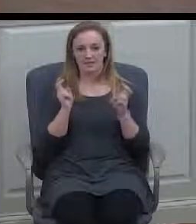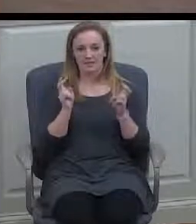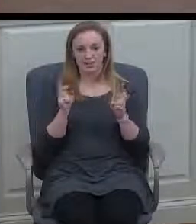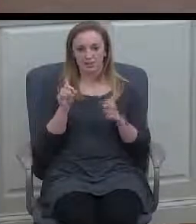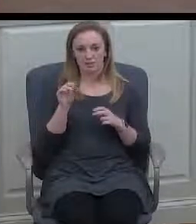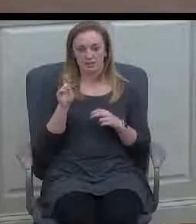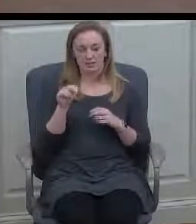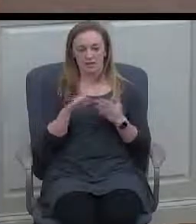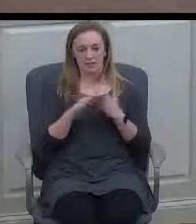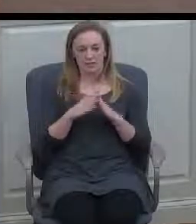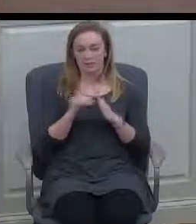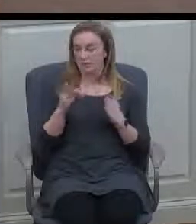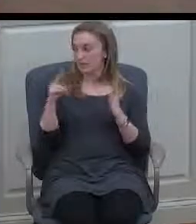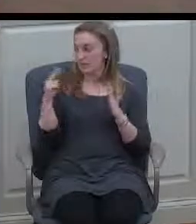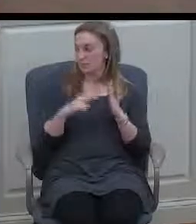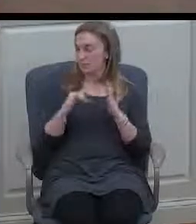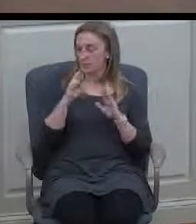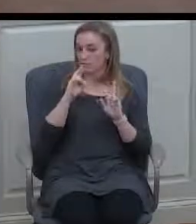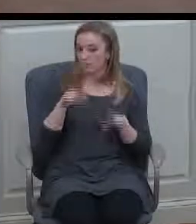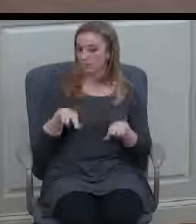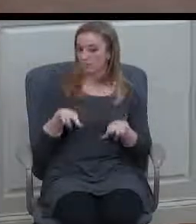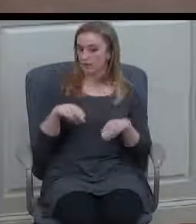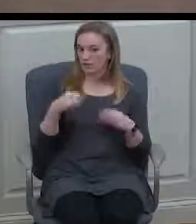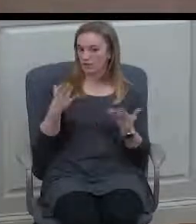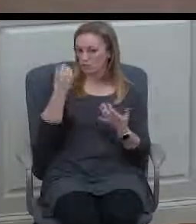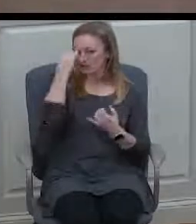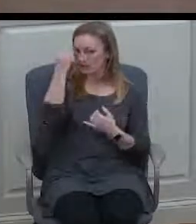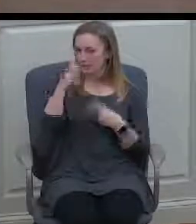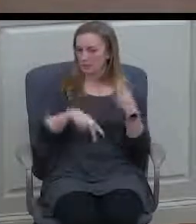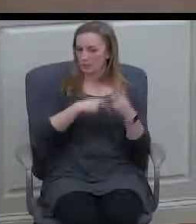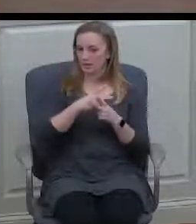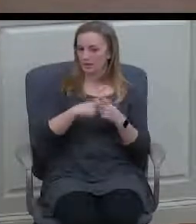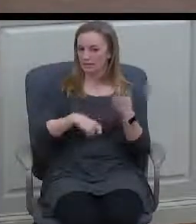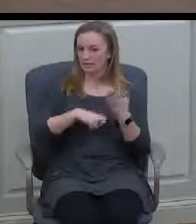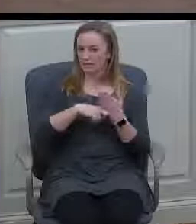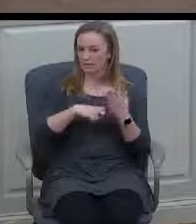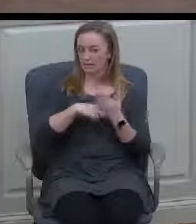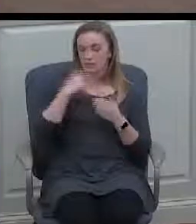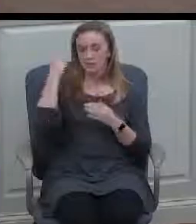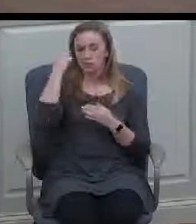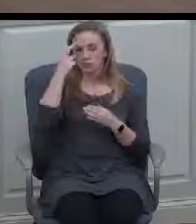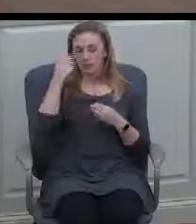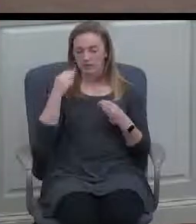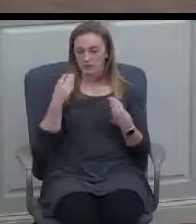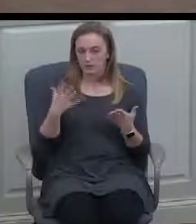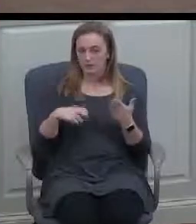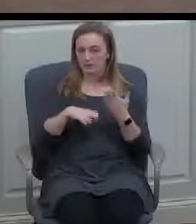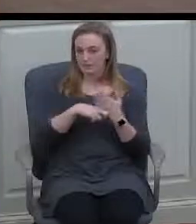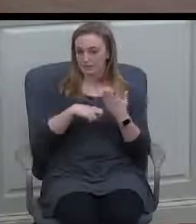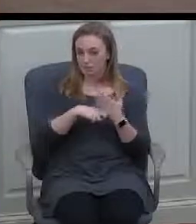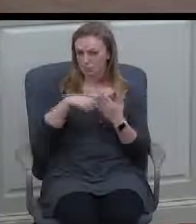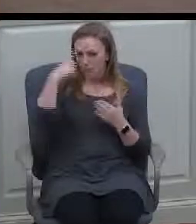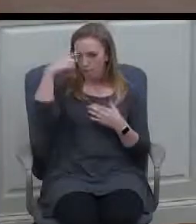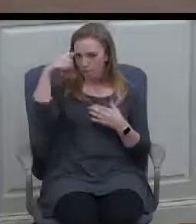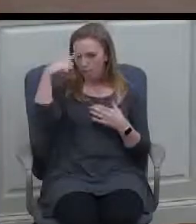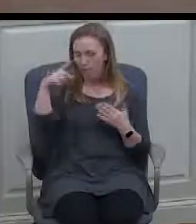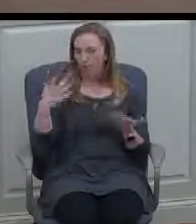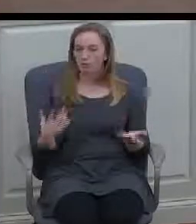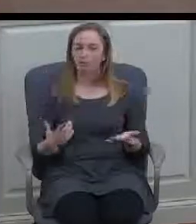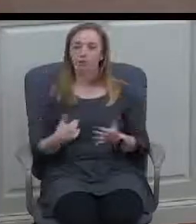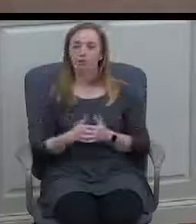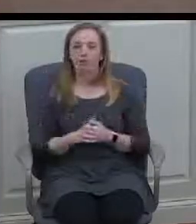100 citations. If you look at this report, it'll give you the ideas of what kind of tickets, the reason that they're getting a citation issued for.